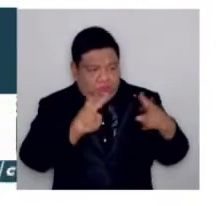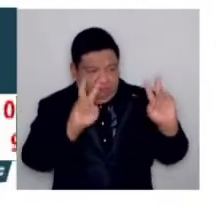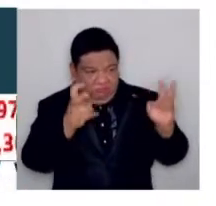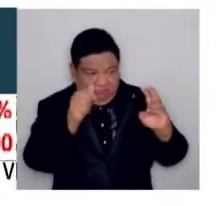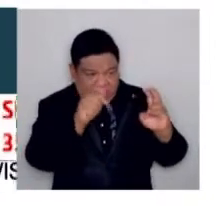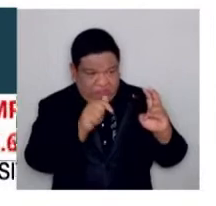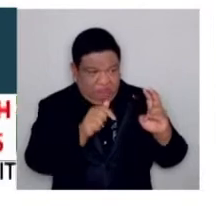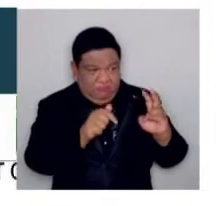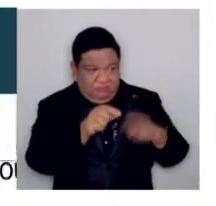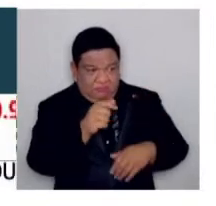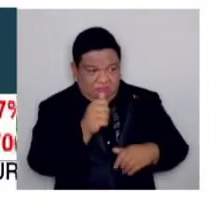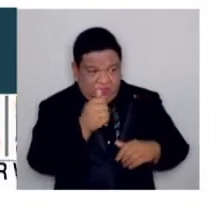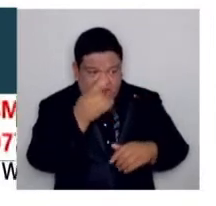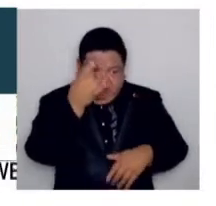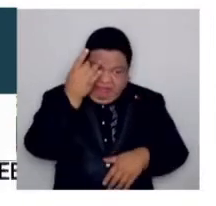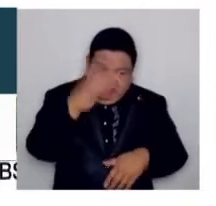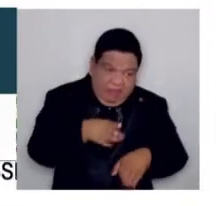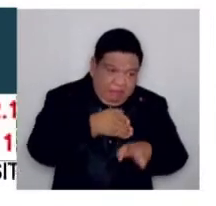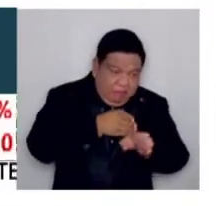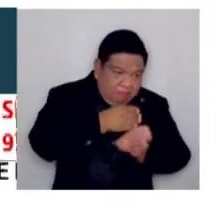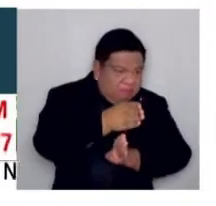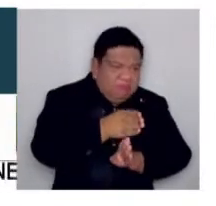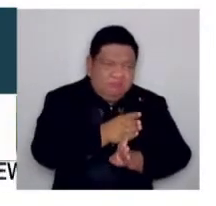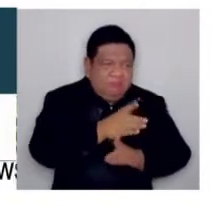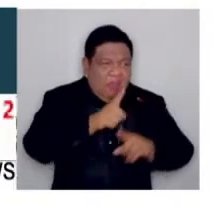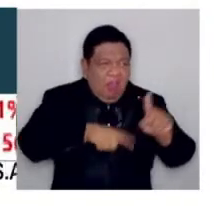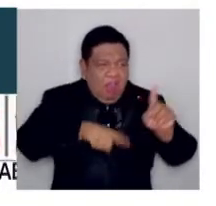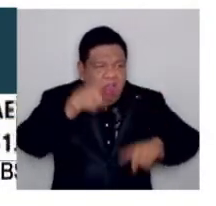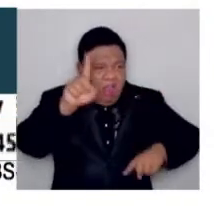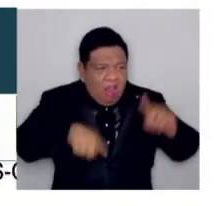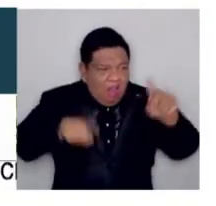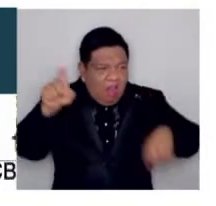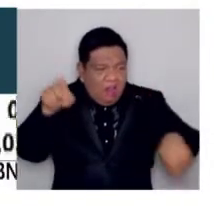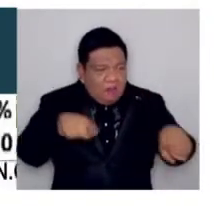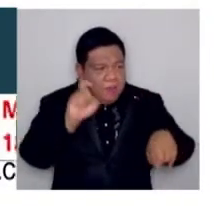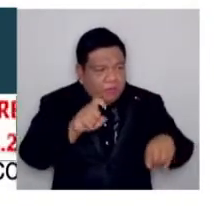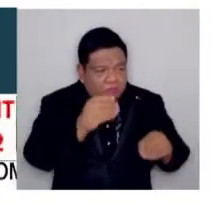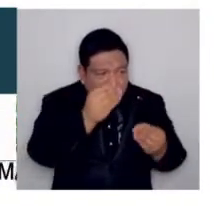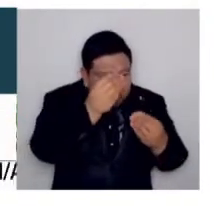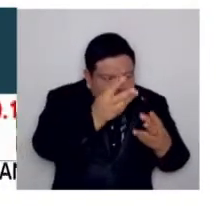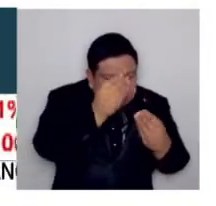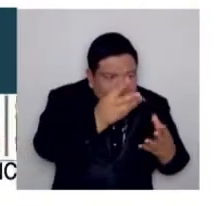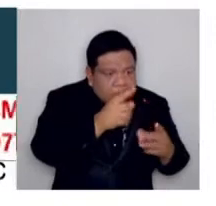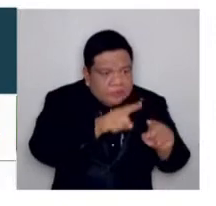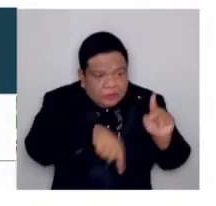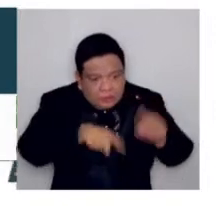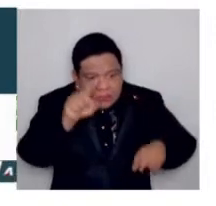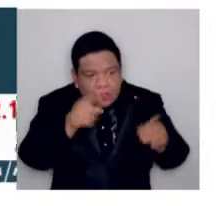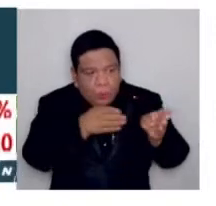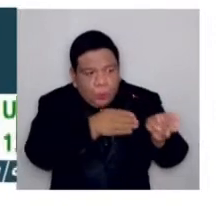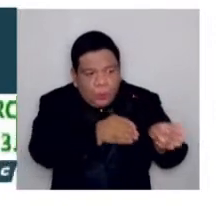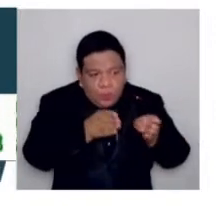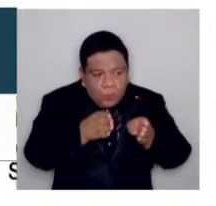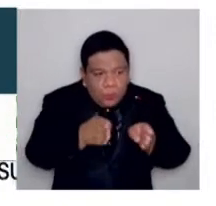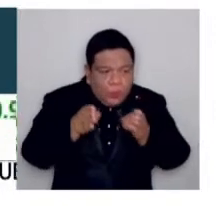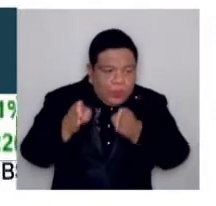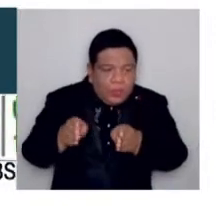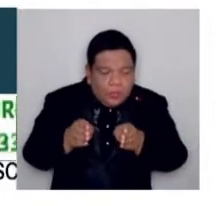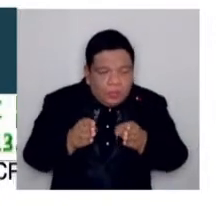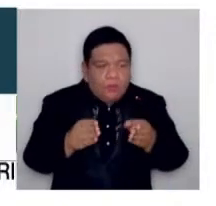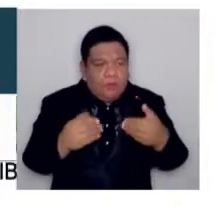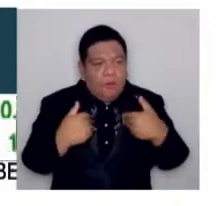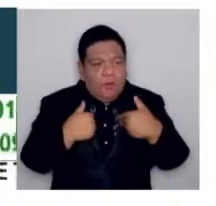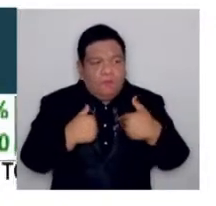isang paraan lang sa lahat ng sektor, hindi ba? You have to be able to communicate to them in different ways. Yes, because right. They have certain